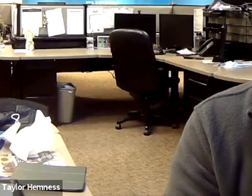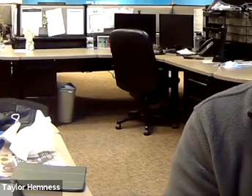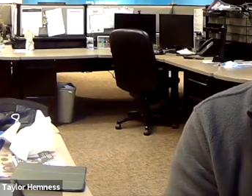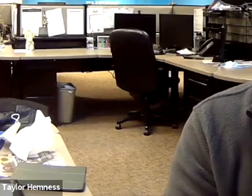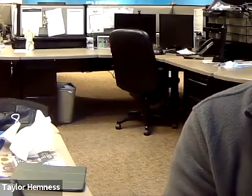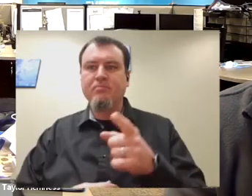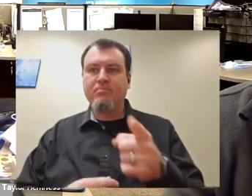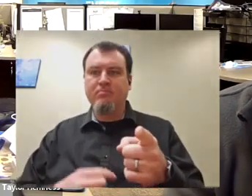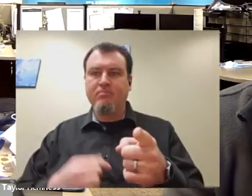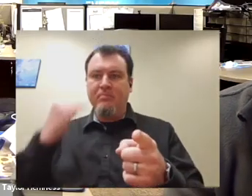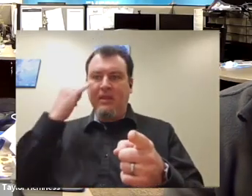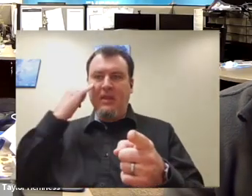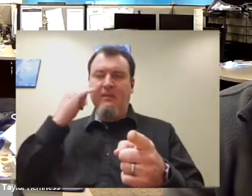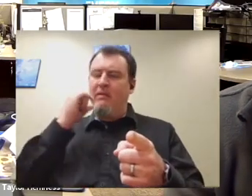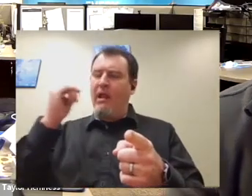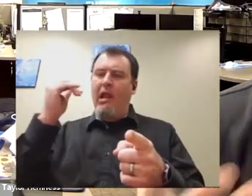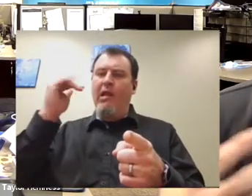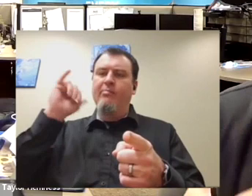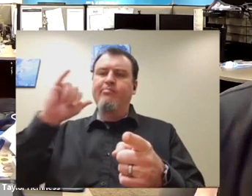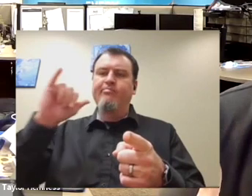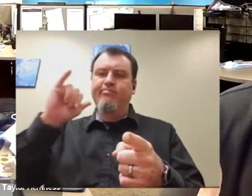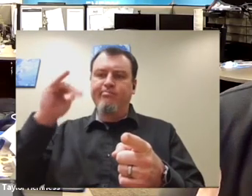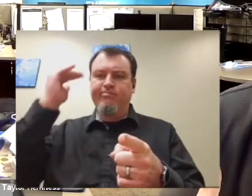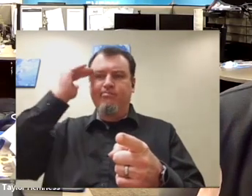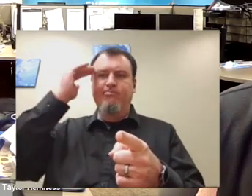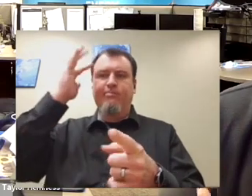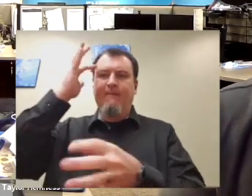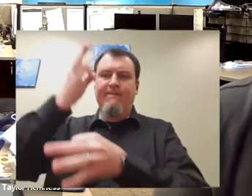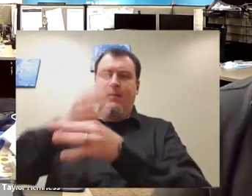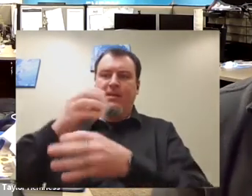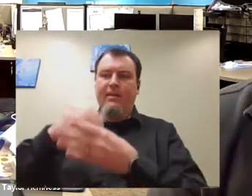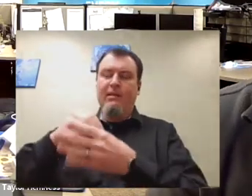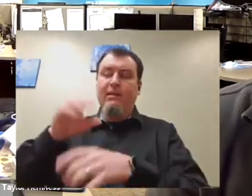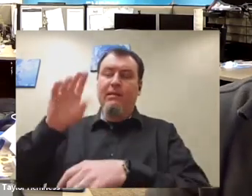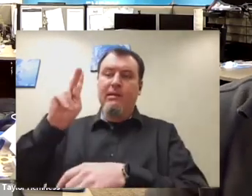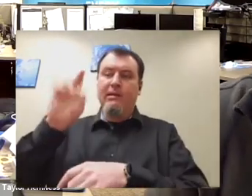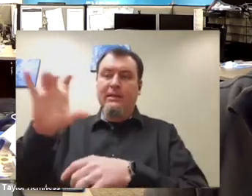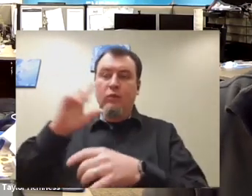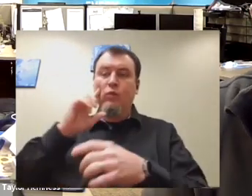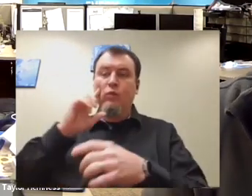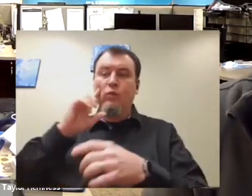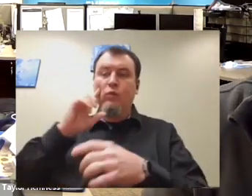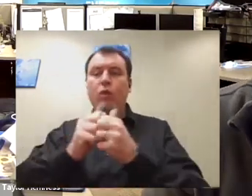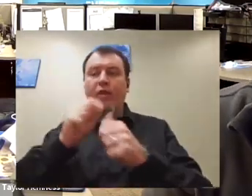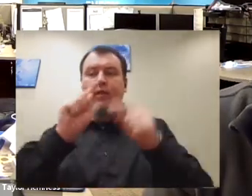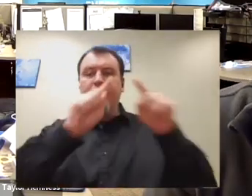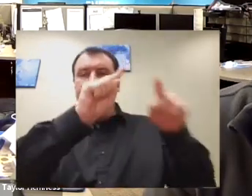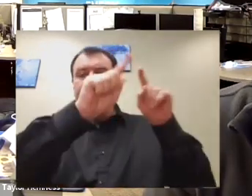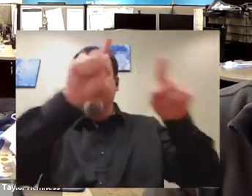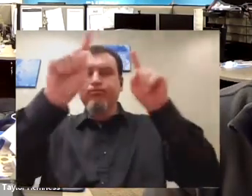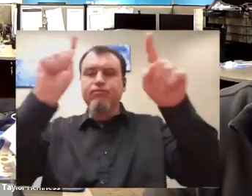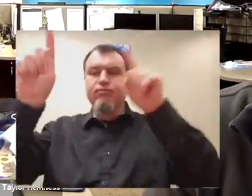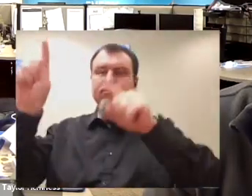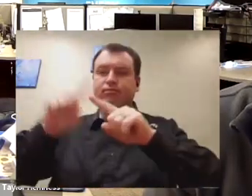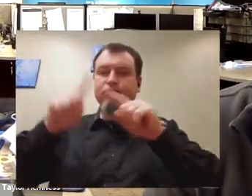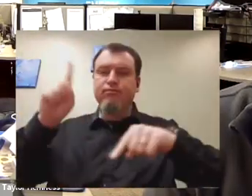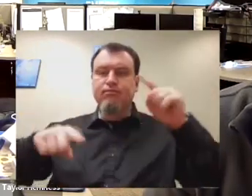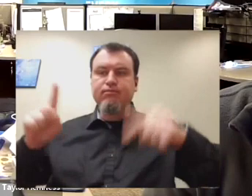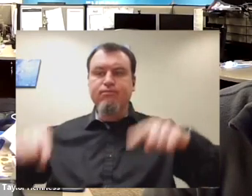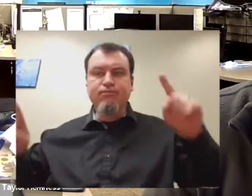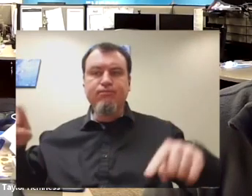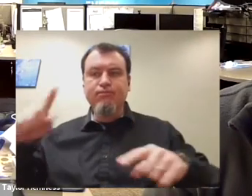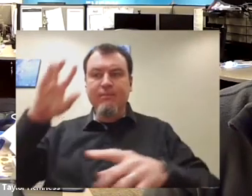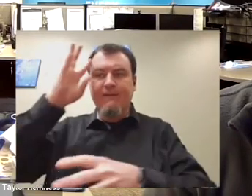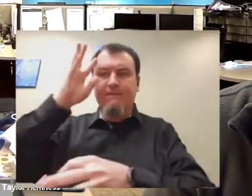people. I am a member of a faith community. I was raised Christian, which Mark and I spoke about before we started